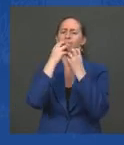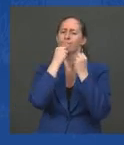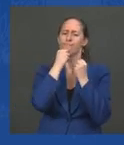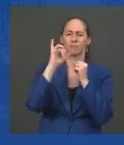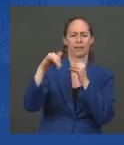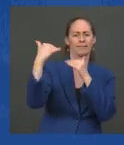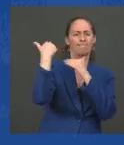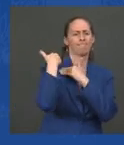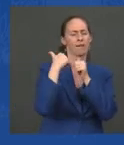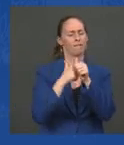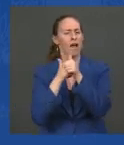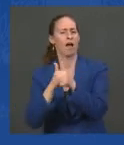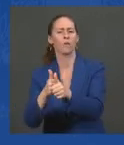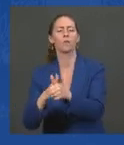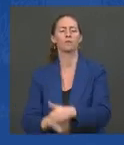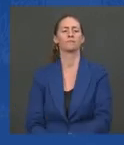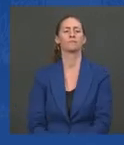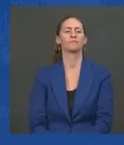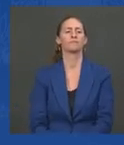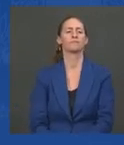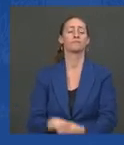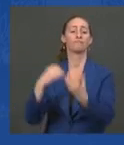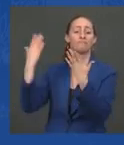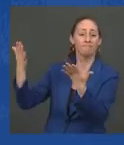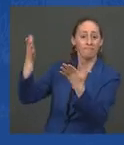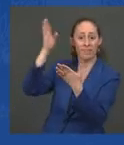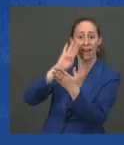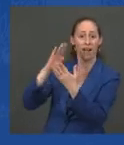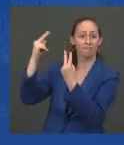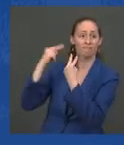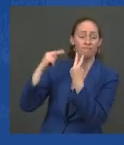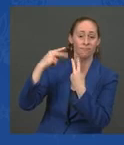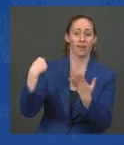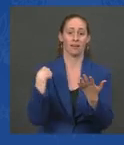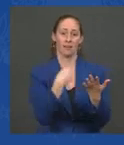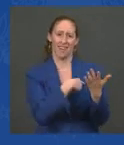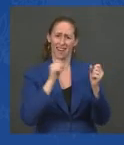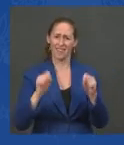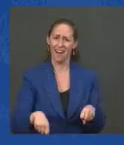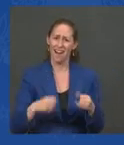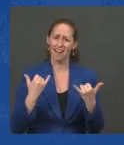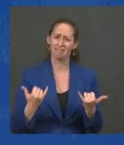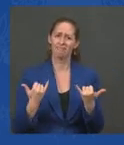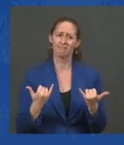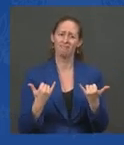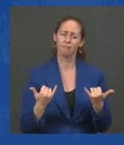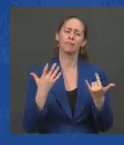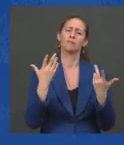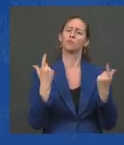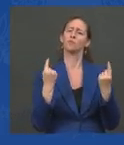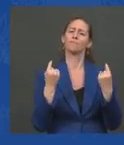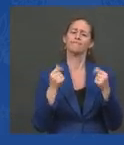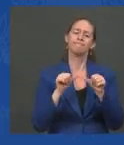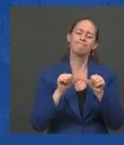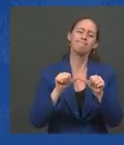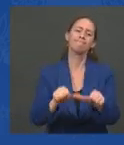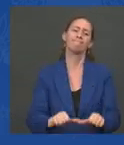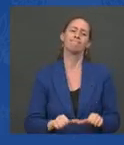what, with the help of God, we can do now. So let's go forth from this sacred